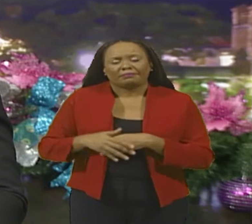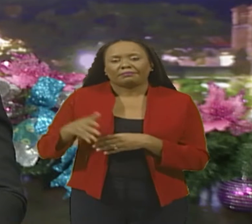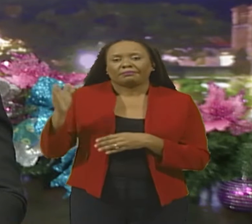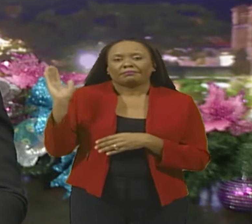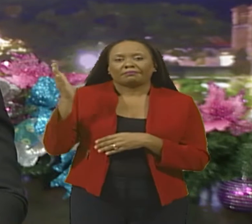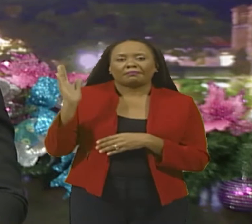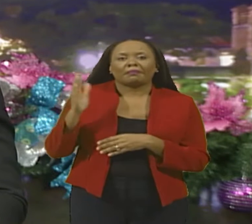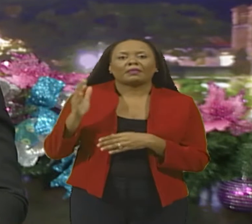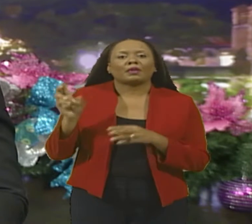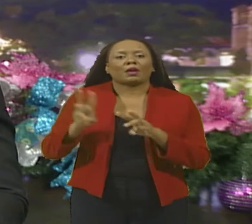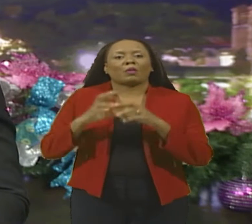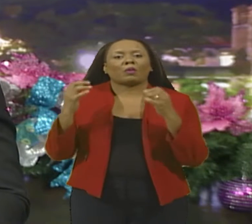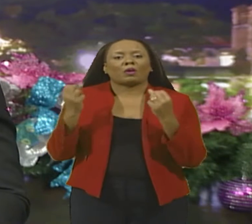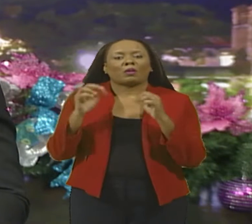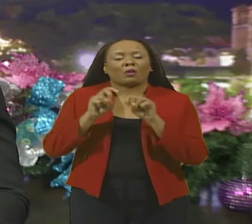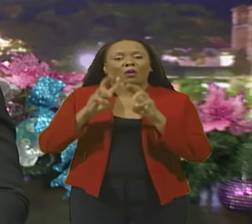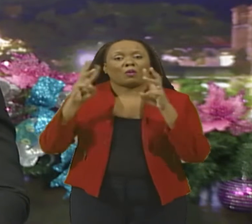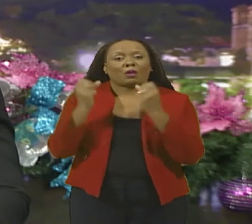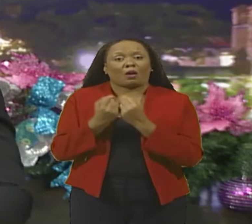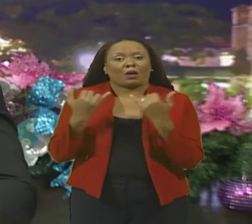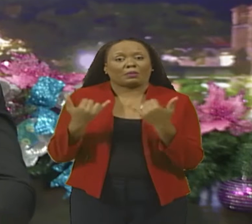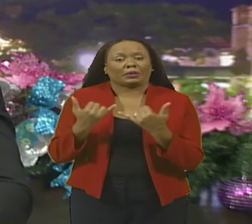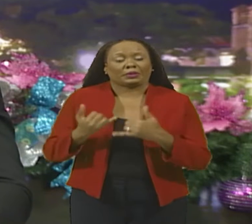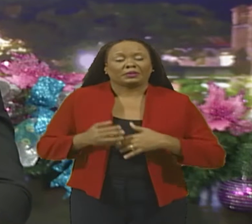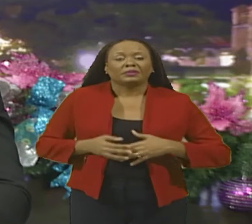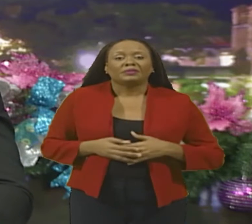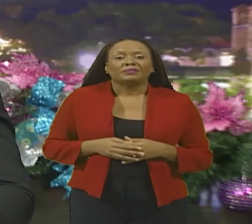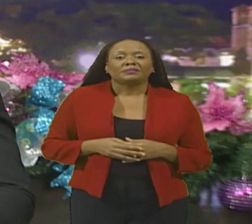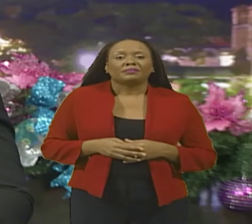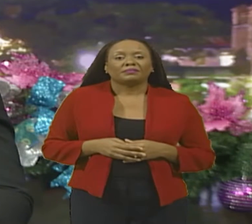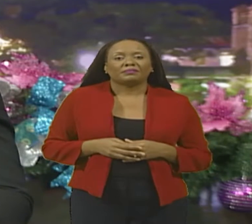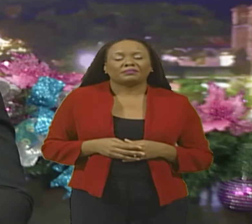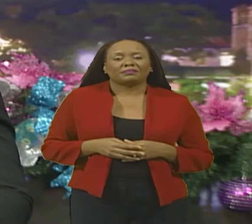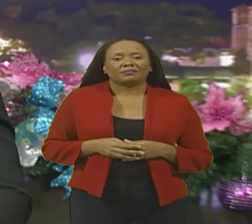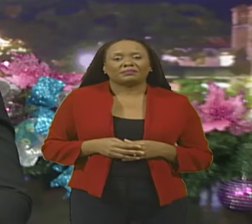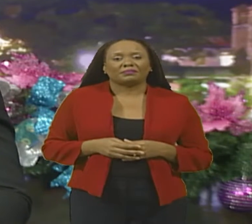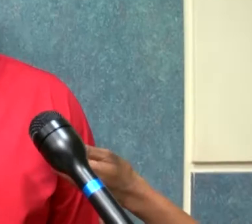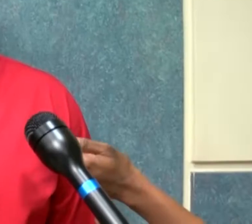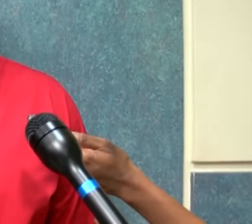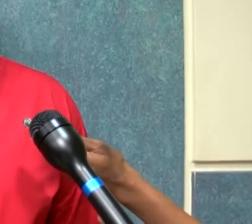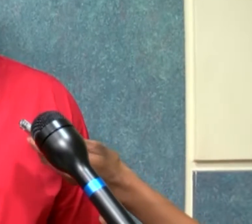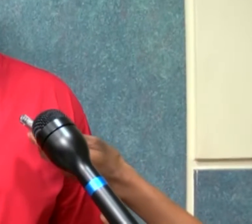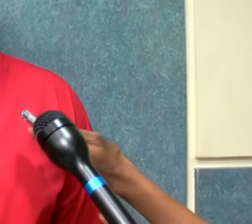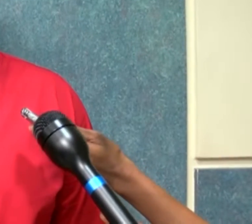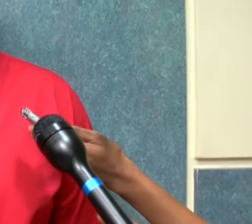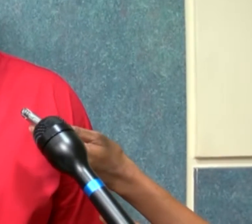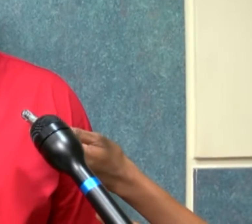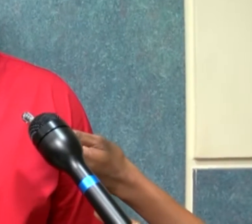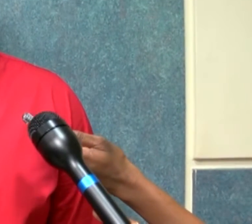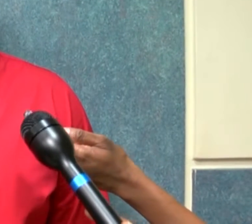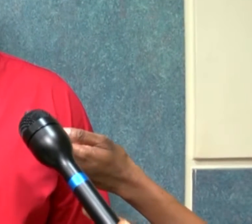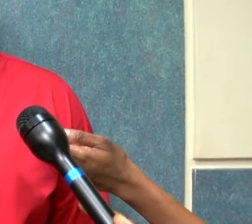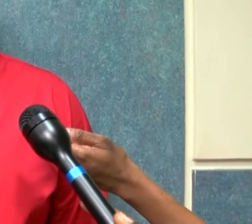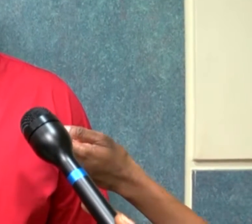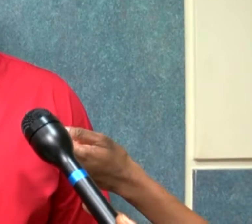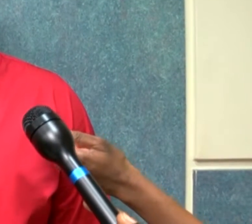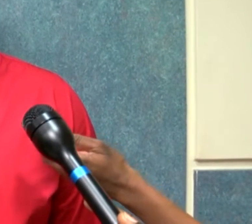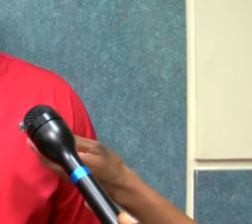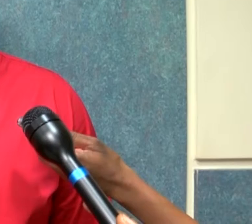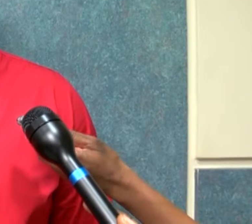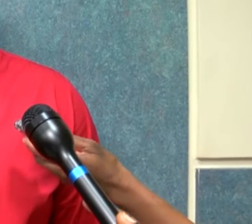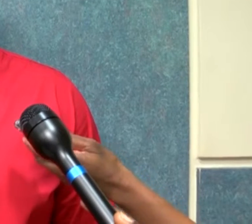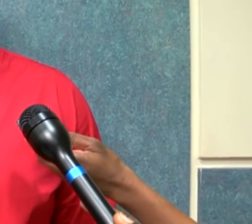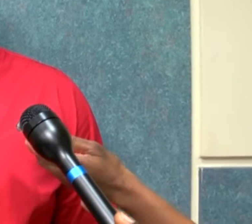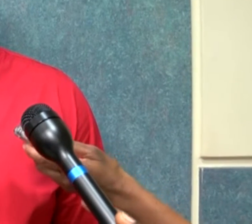for pig and poultry producers at the Bridge Street Mall. I think it goes deeper than just collections. It goes deeper with some